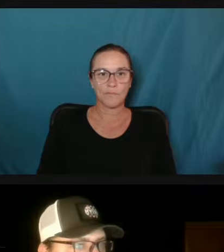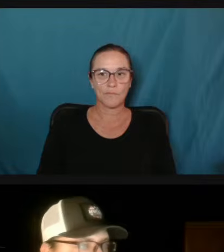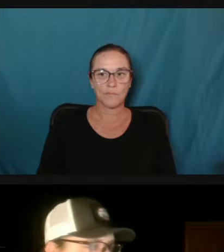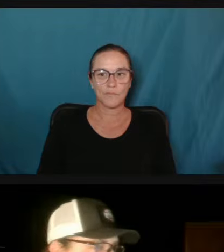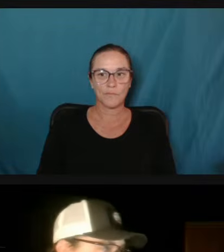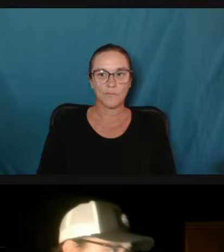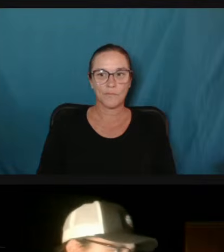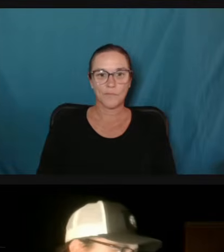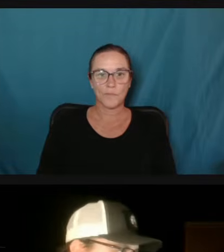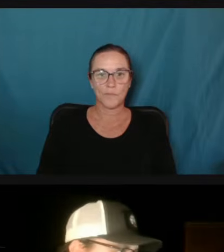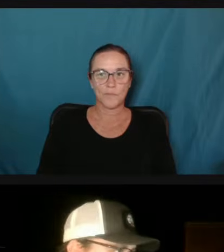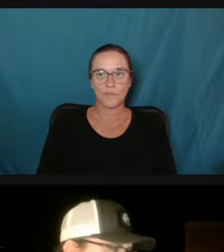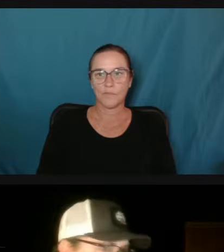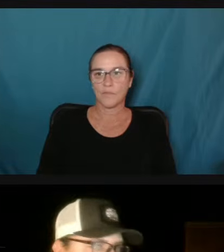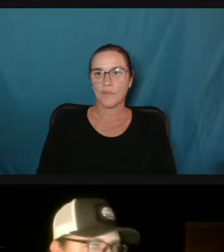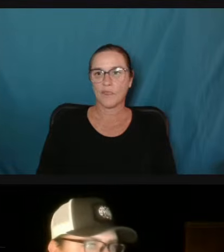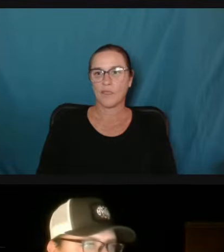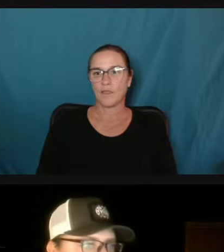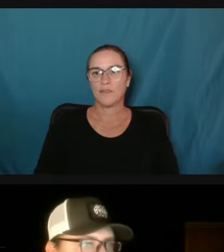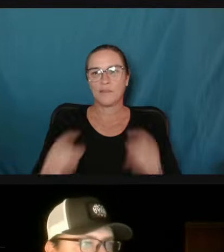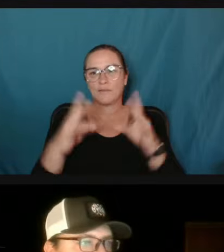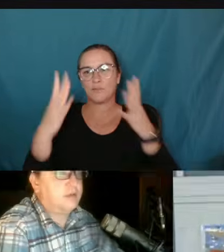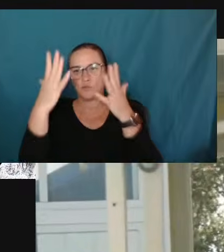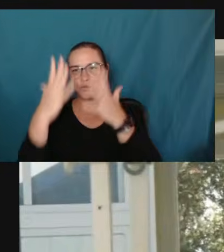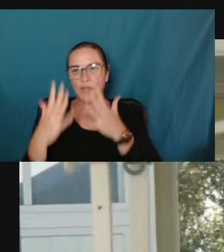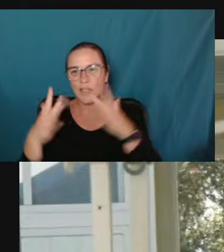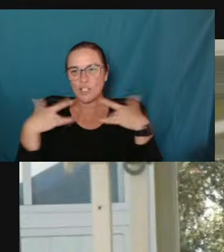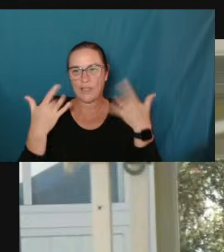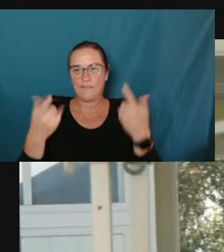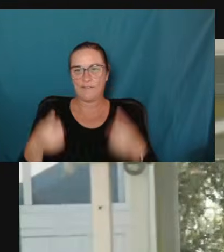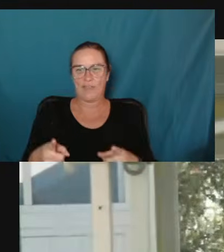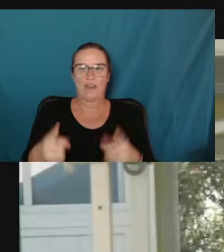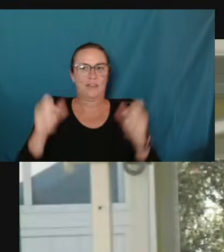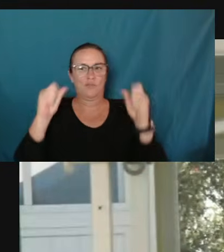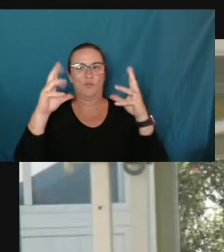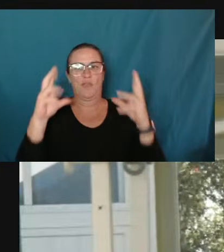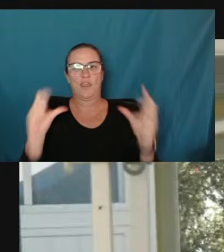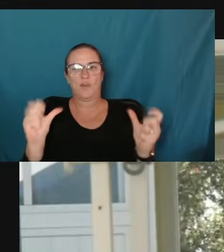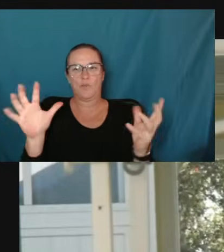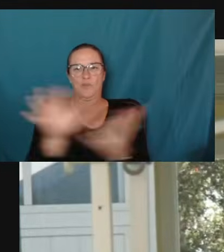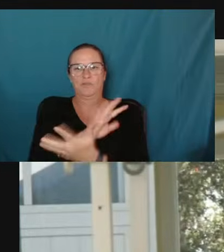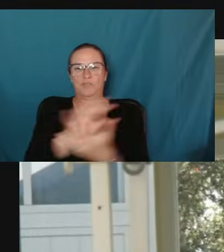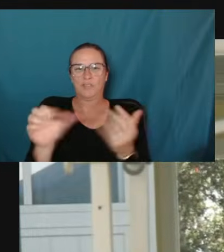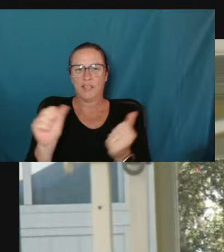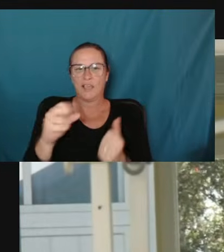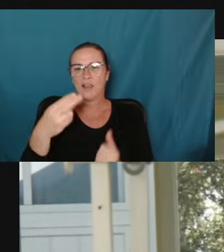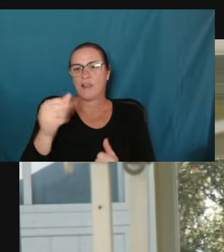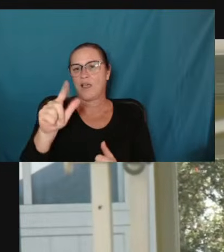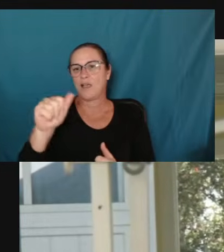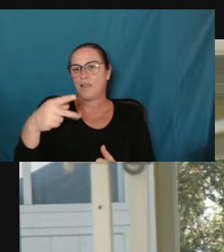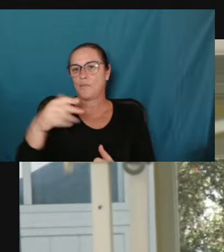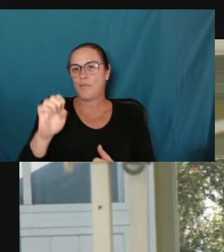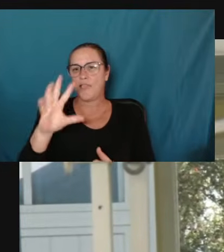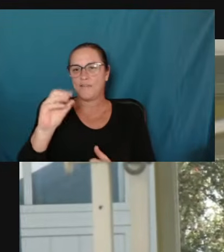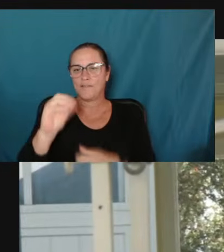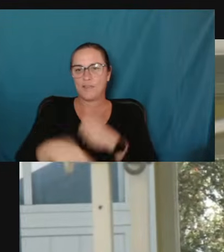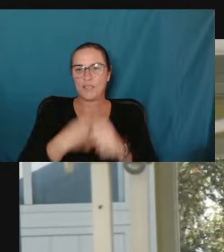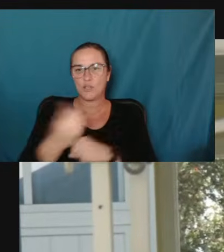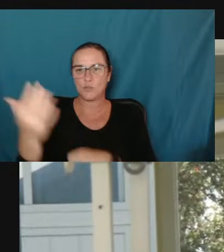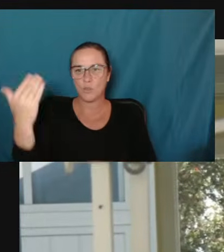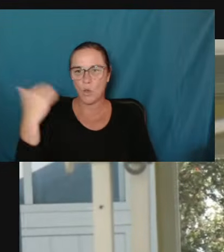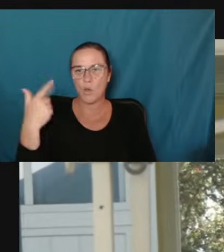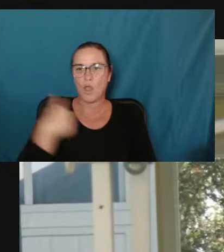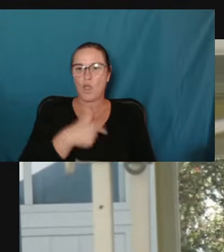The tragic event, that incredible, devastating event down at Halapē 50 years ago. We are going to